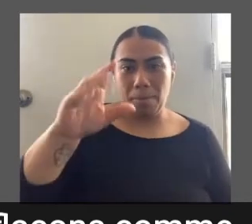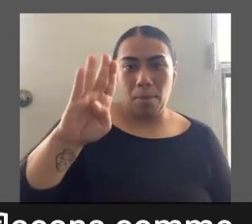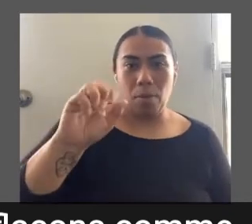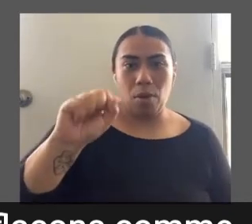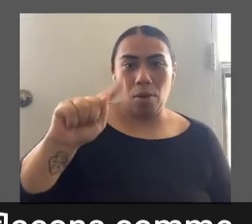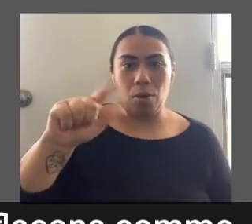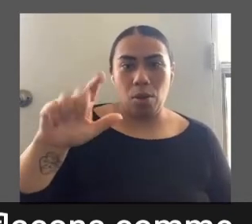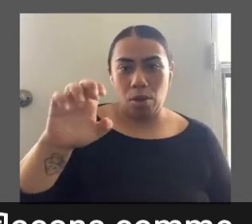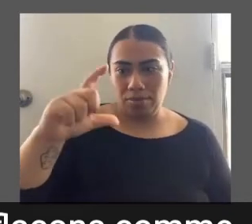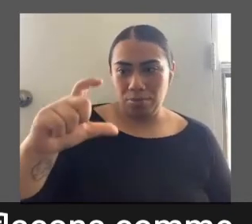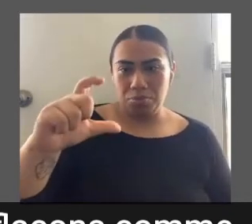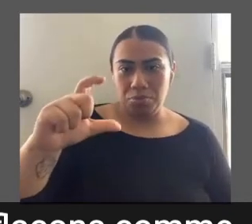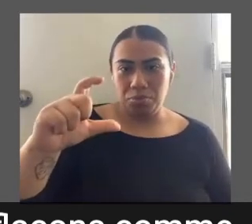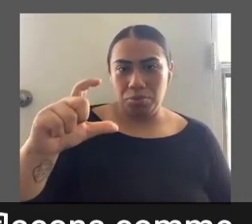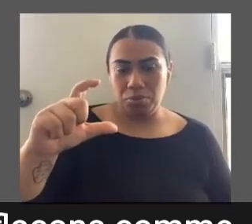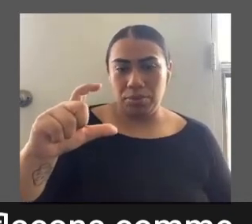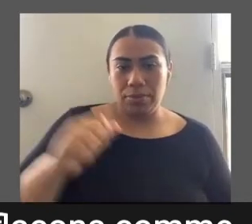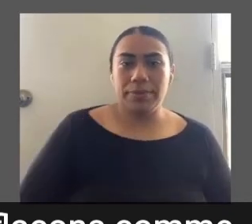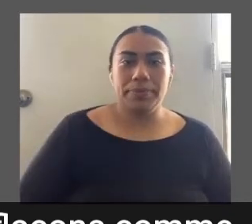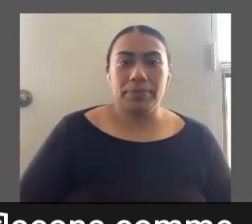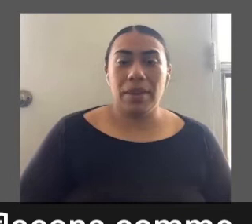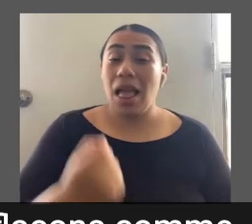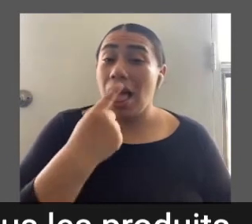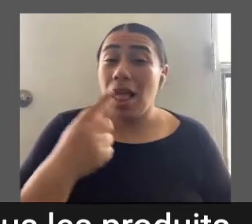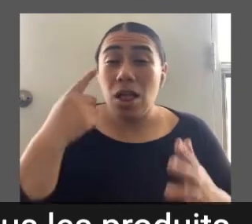one, and as I had shown, they look like that.